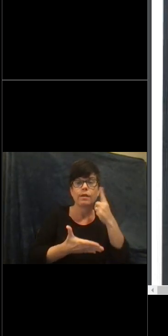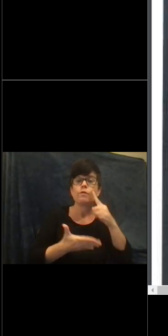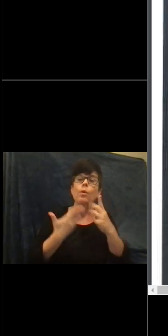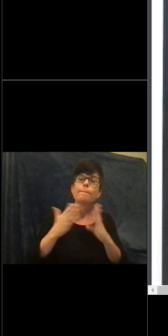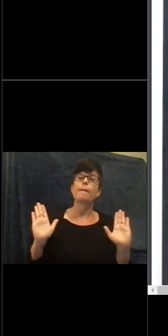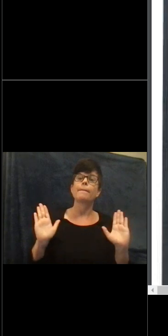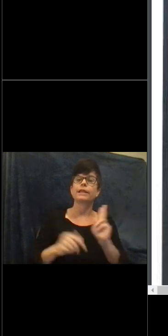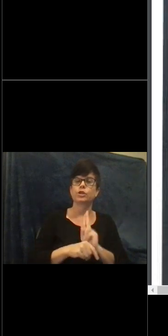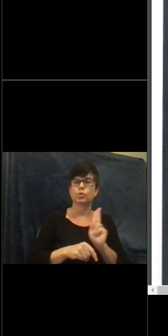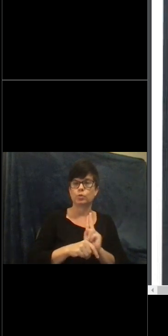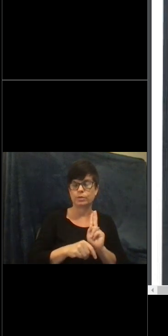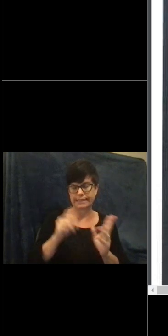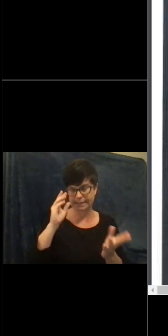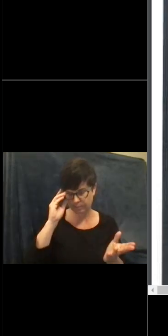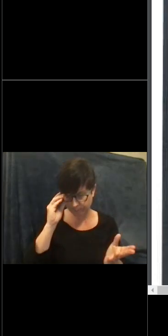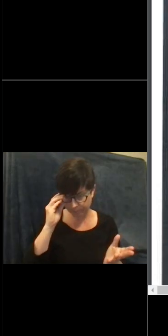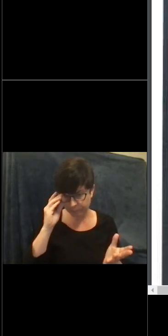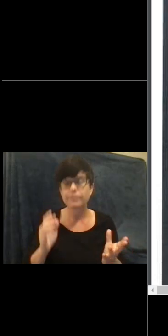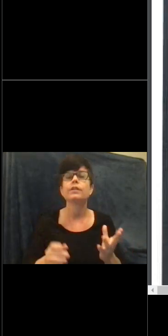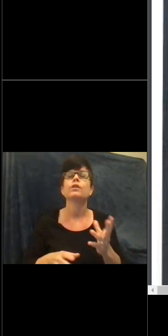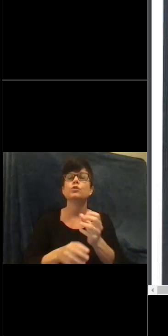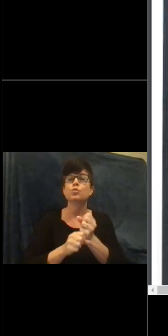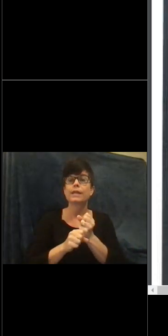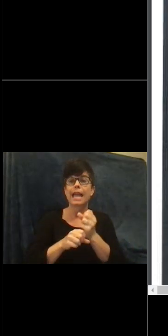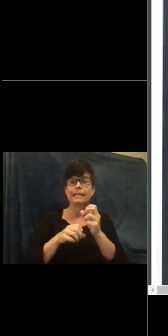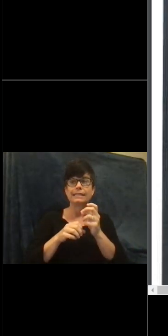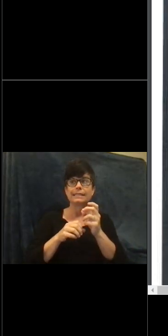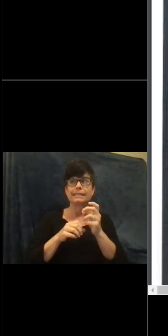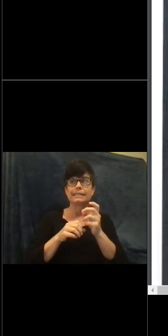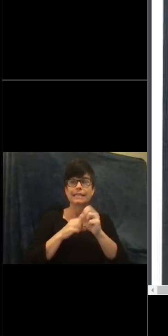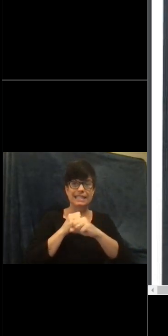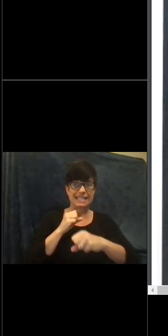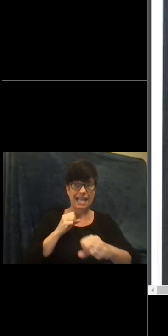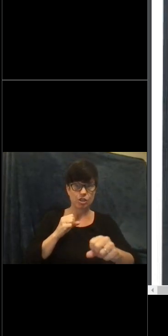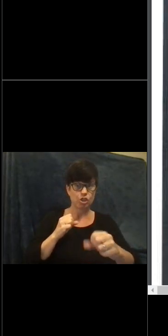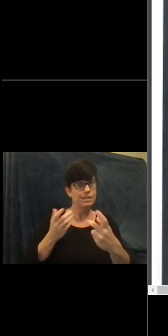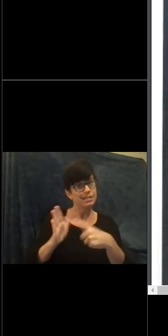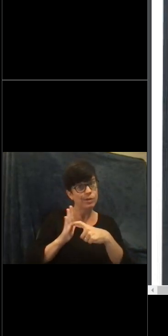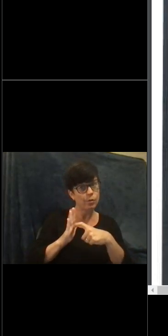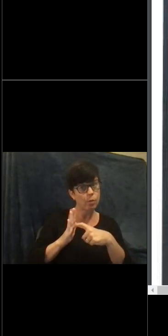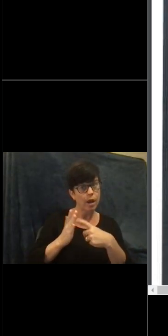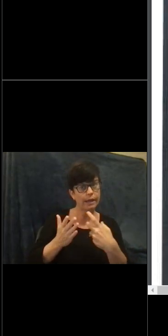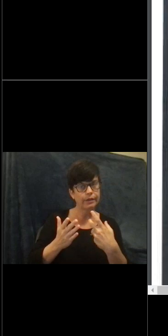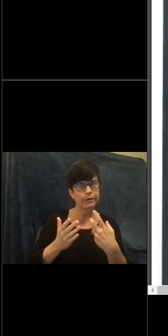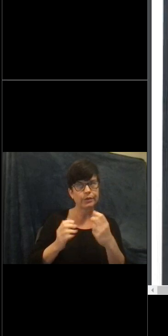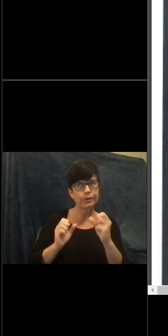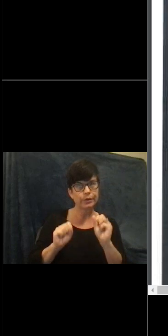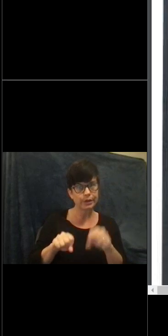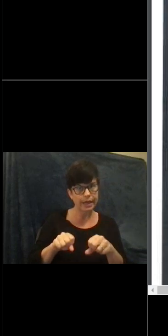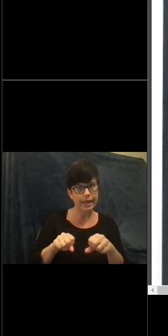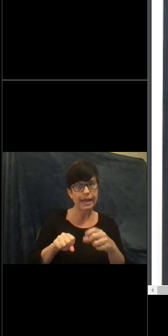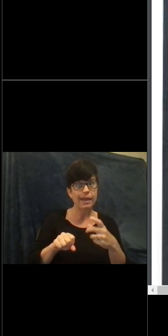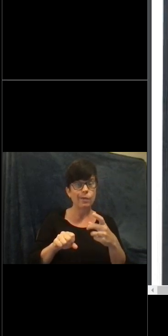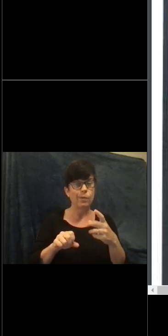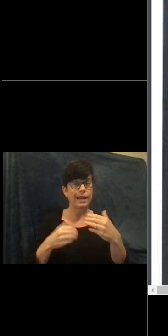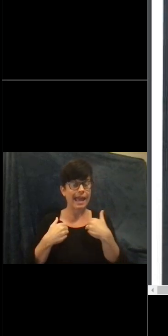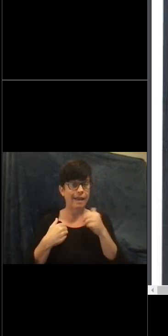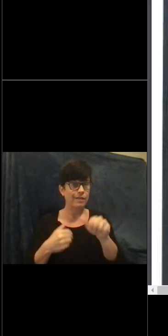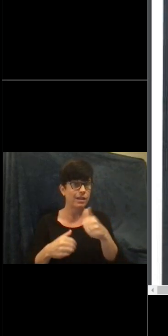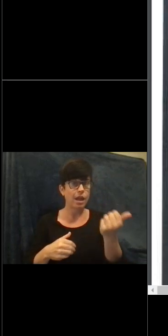in order to obtain the extension, or is that something that we can come back and have another conversation on and